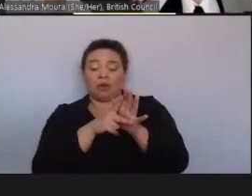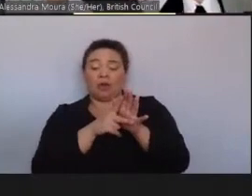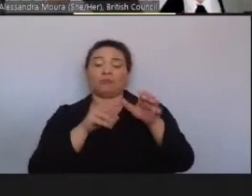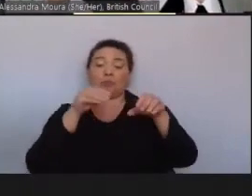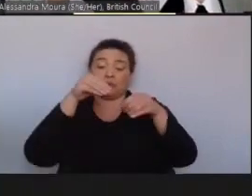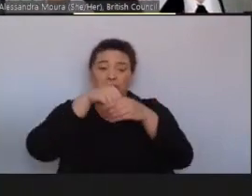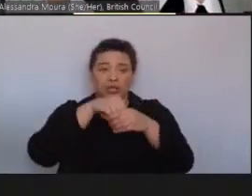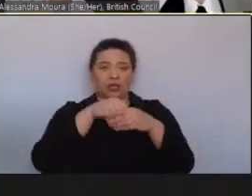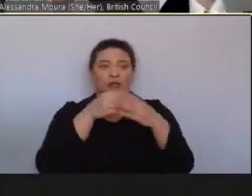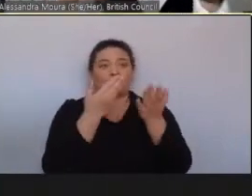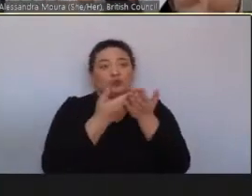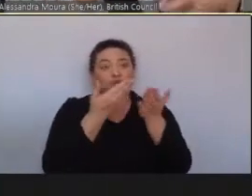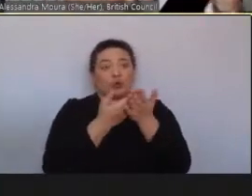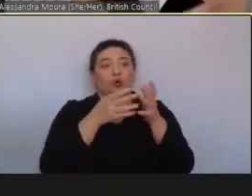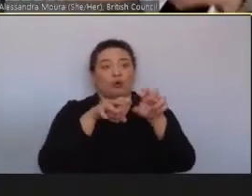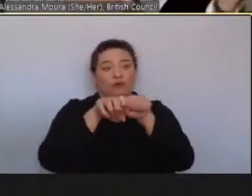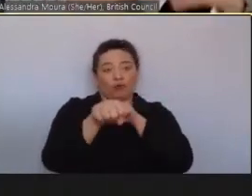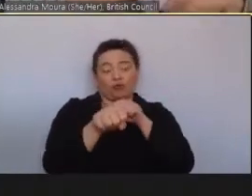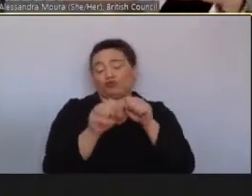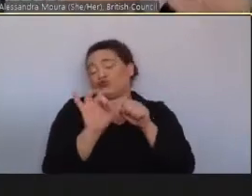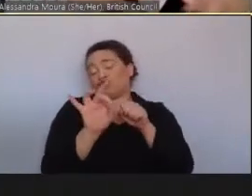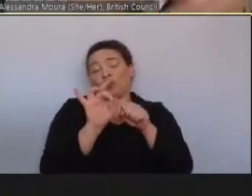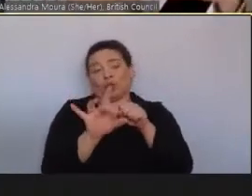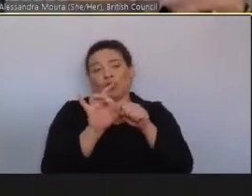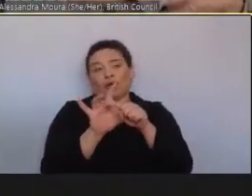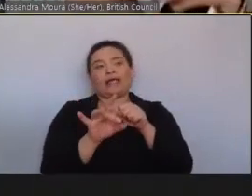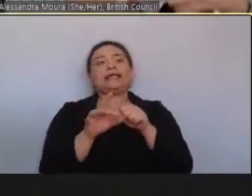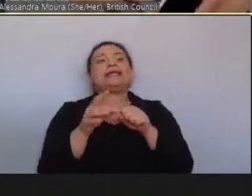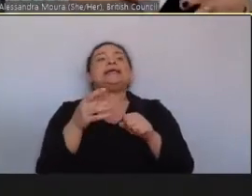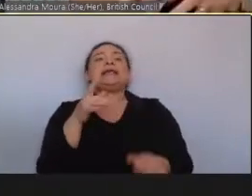is related to our working